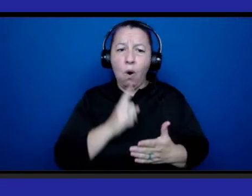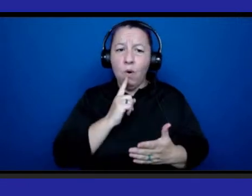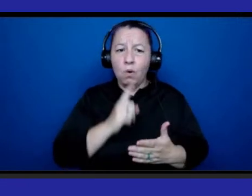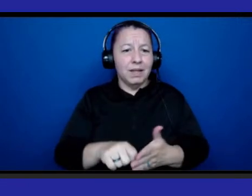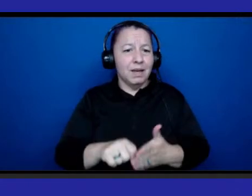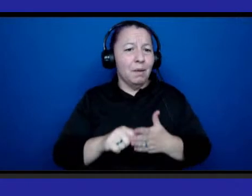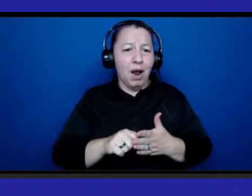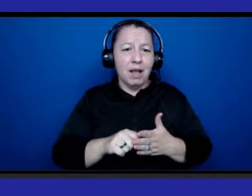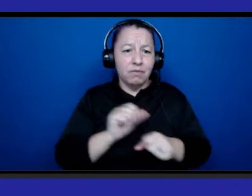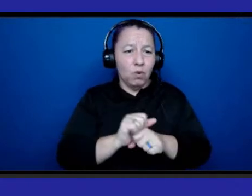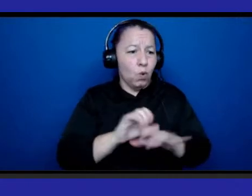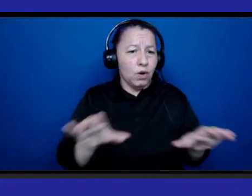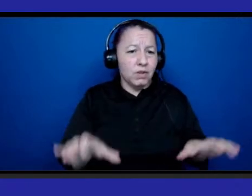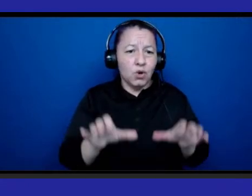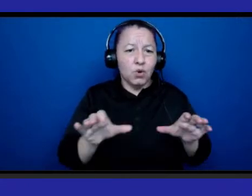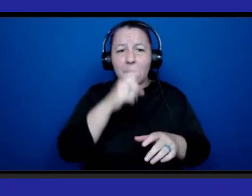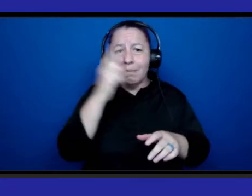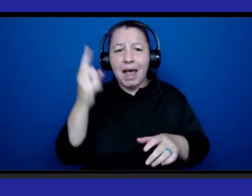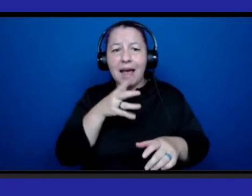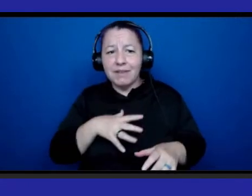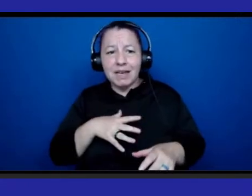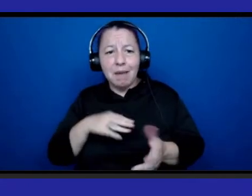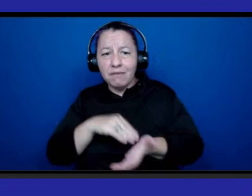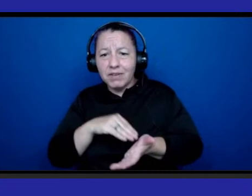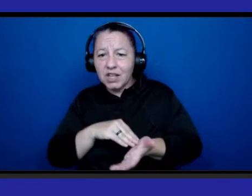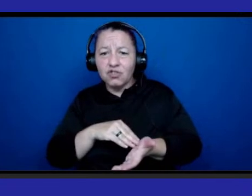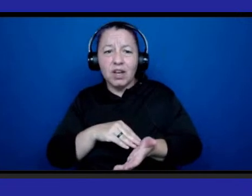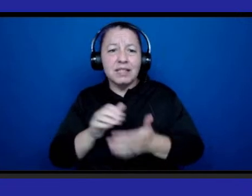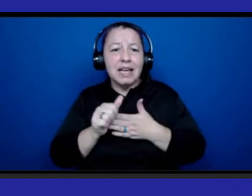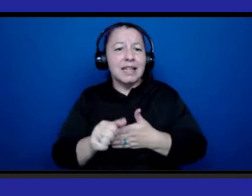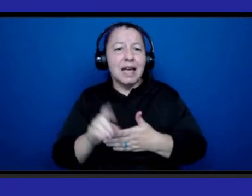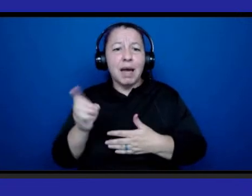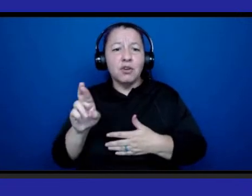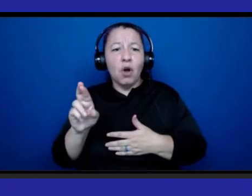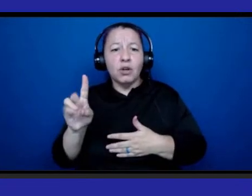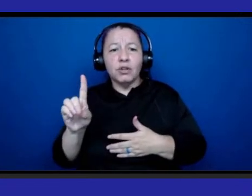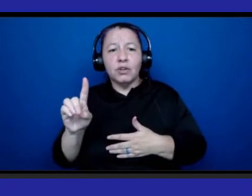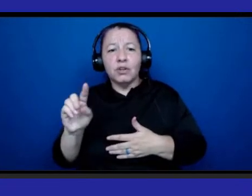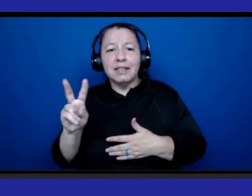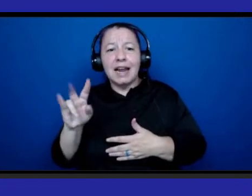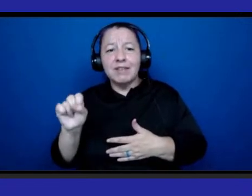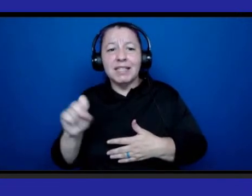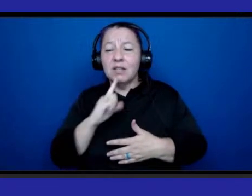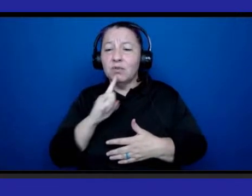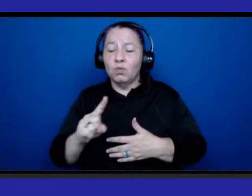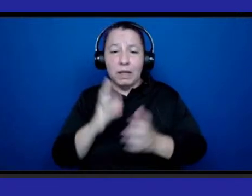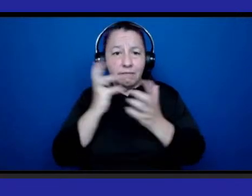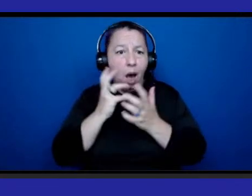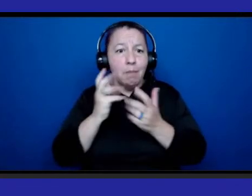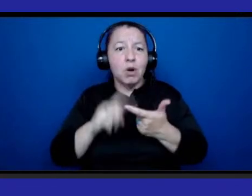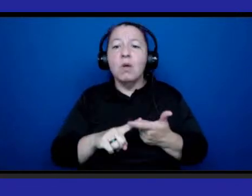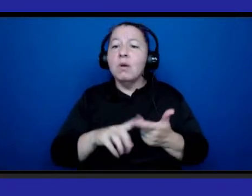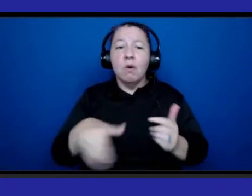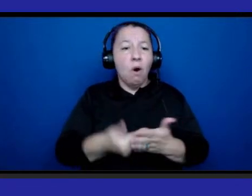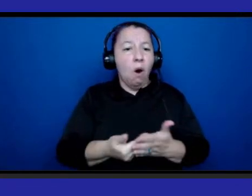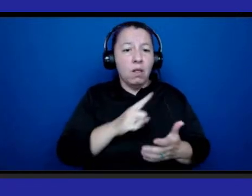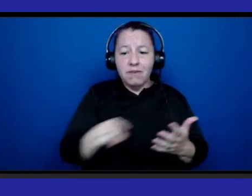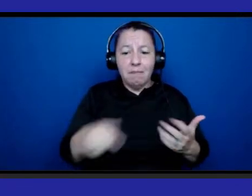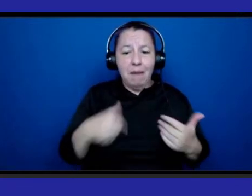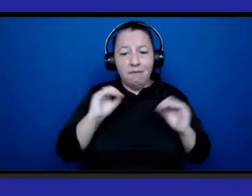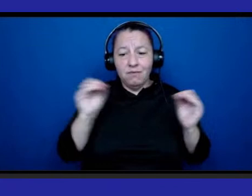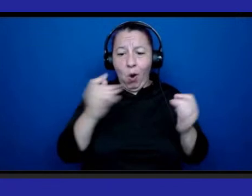they're doing, Black female physicians, led by Dr. Davis, is really phenomenal. Just all of them. I have no favorites because they're all